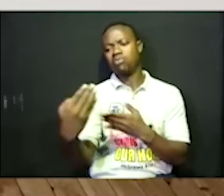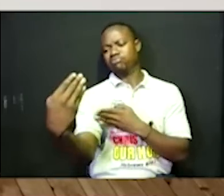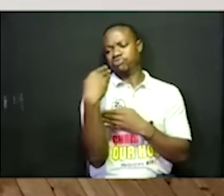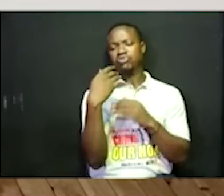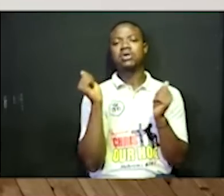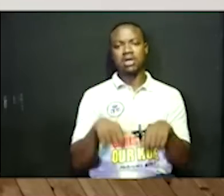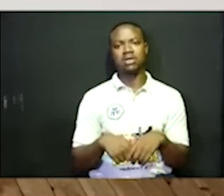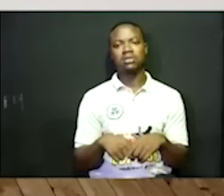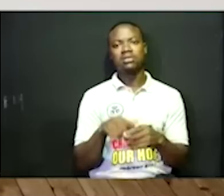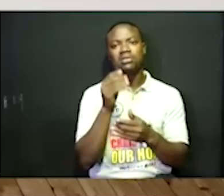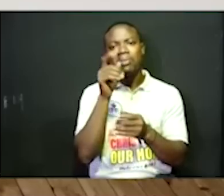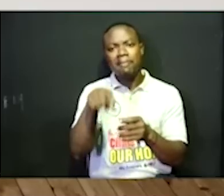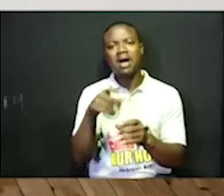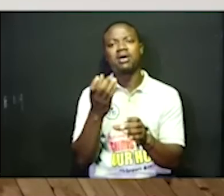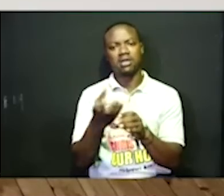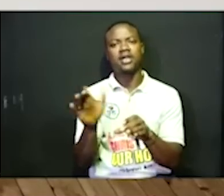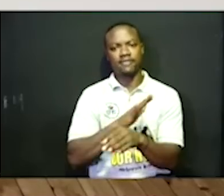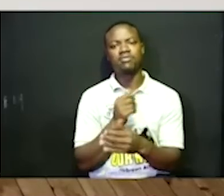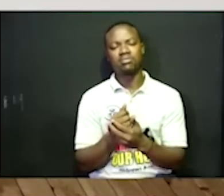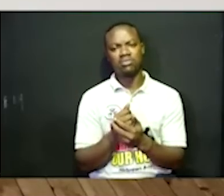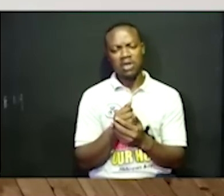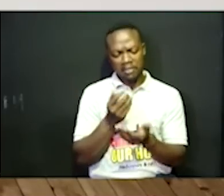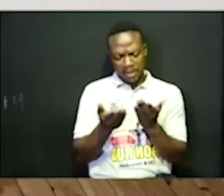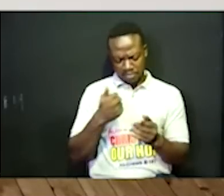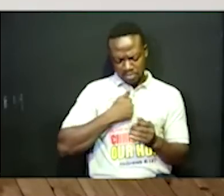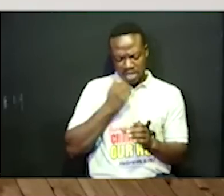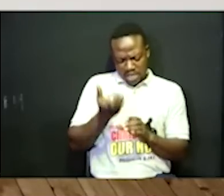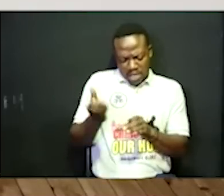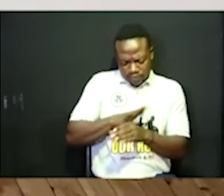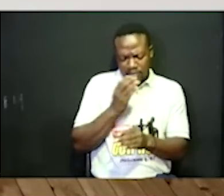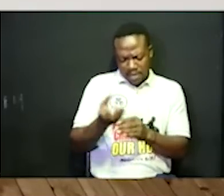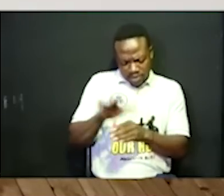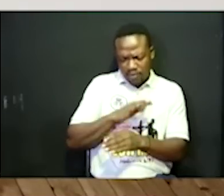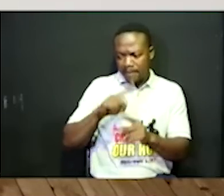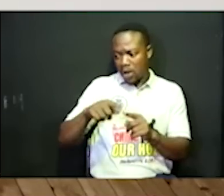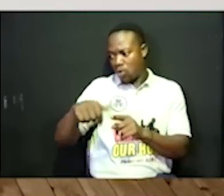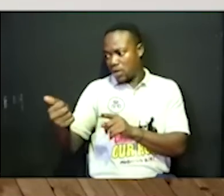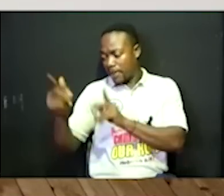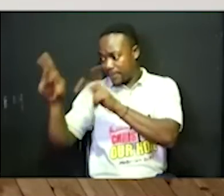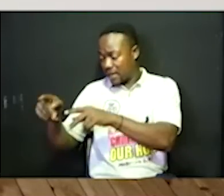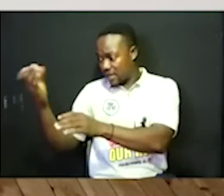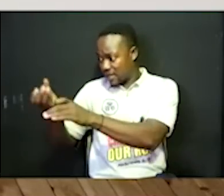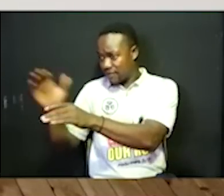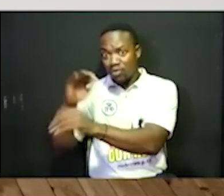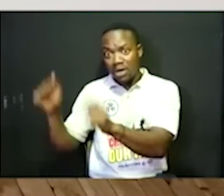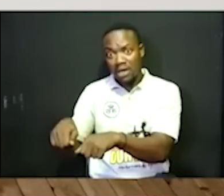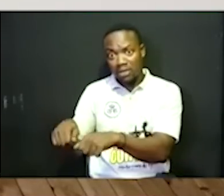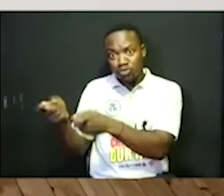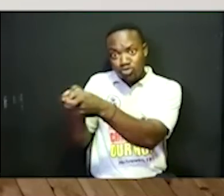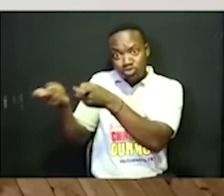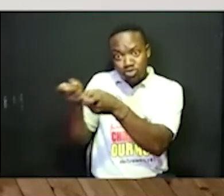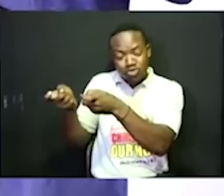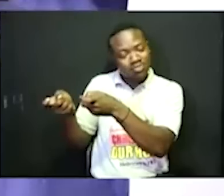You can be very careful. Yet you cannot control the other one from being careless.